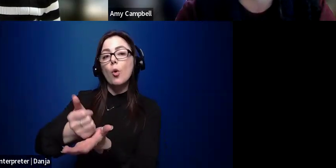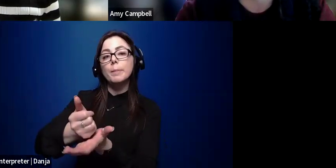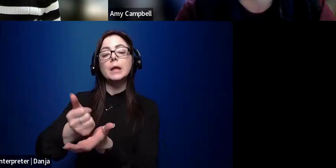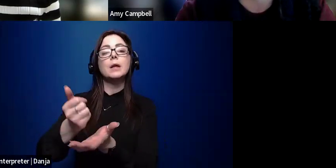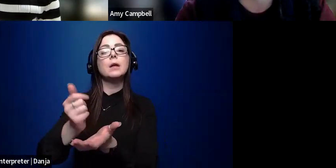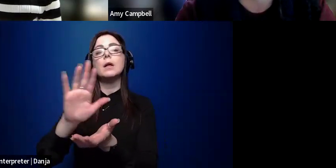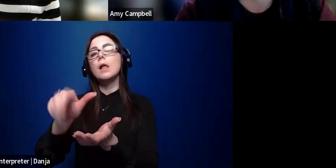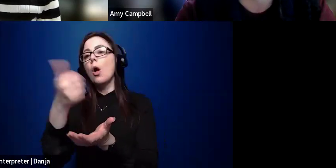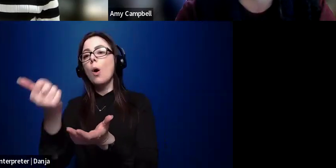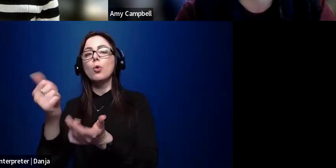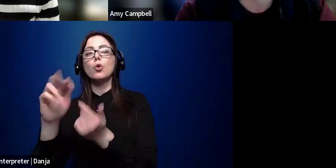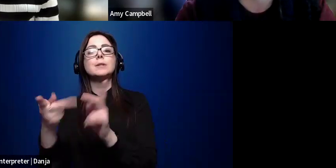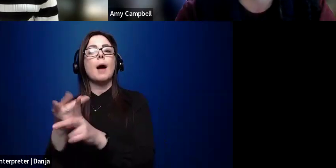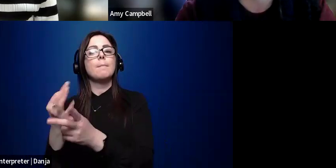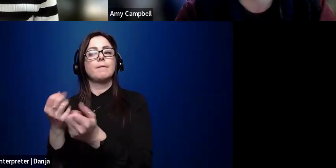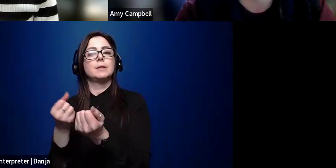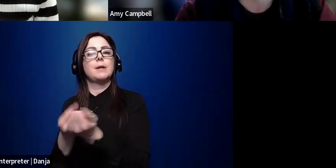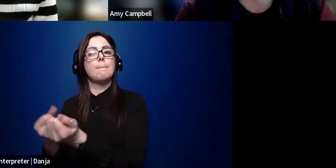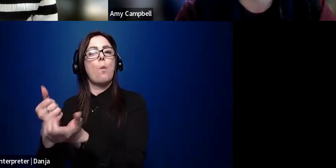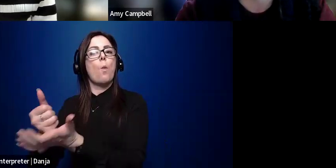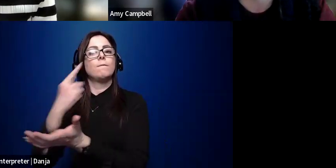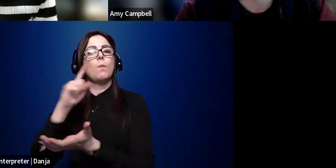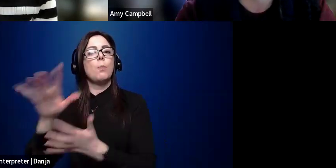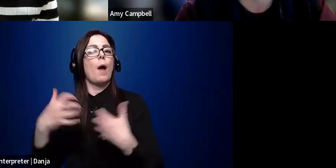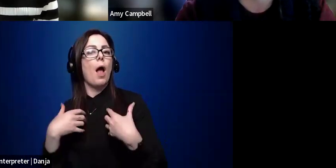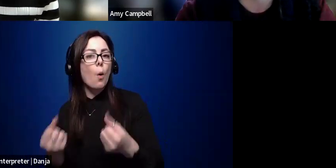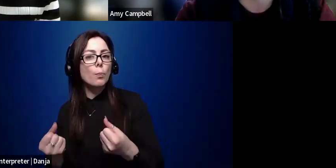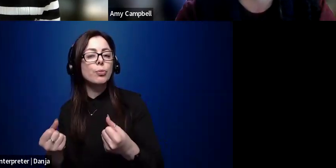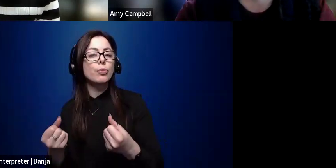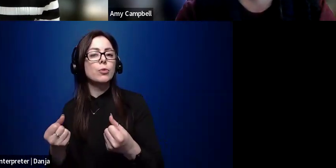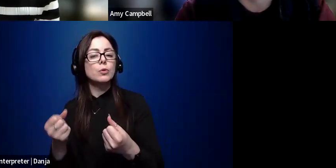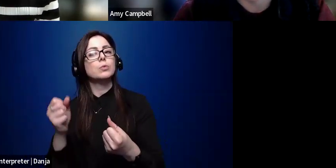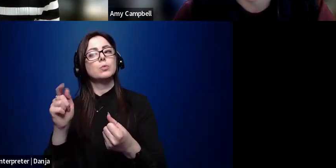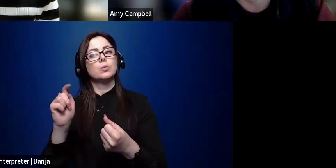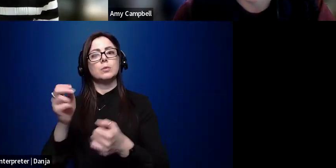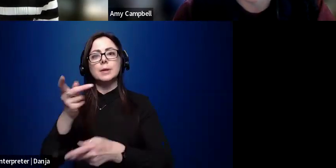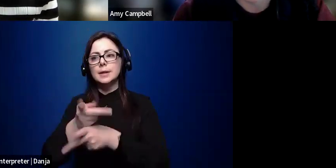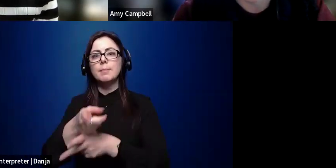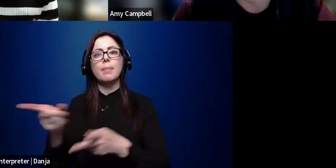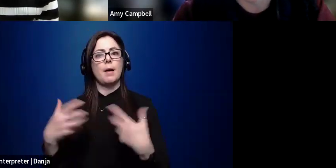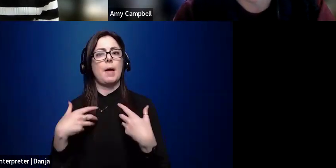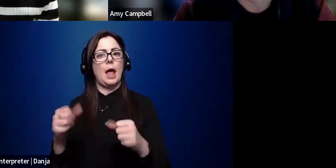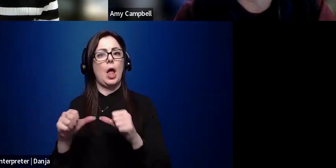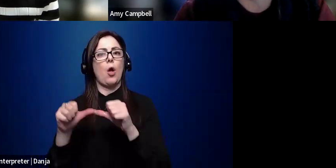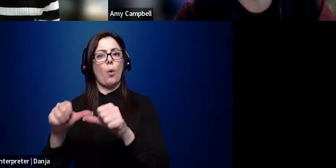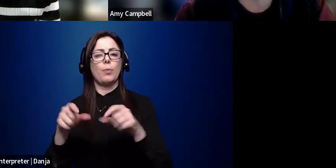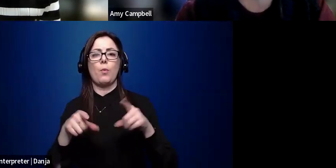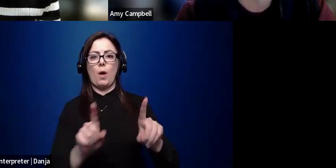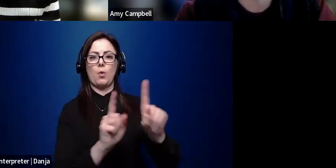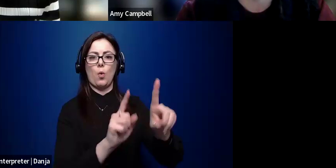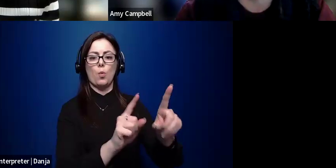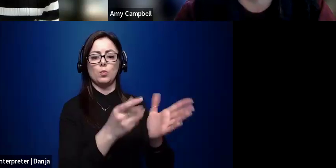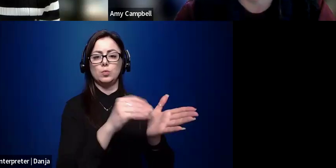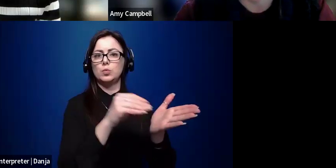to help their health and to help keep them healthy so that they can learn, that some of that is funded by